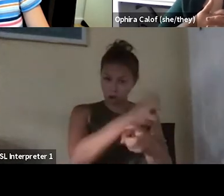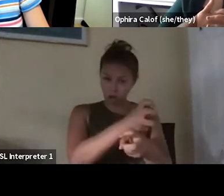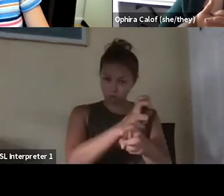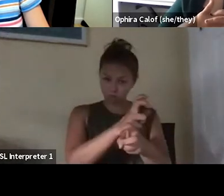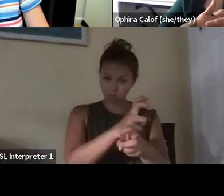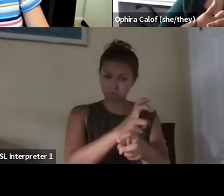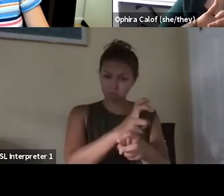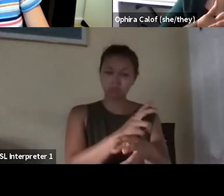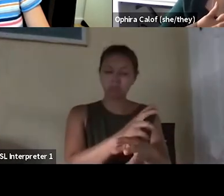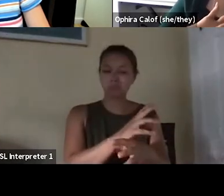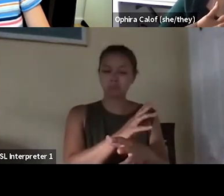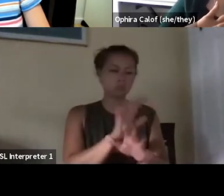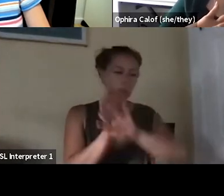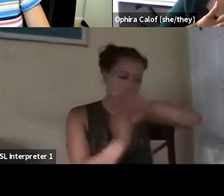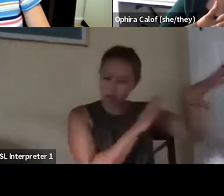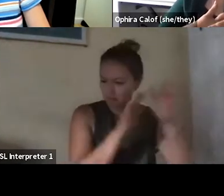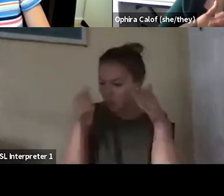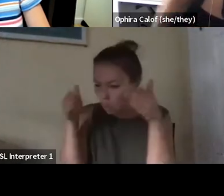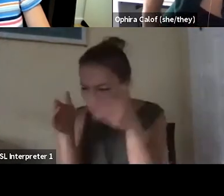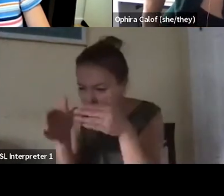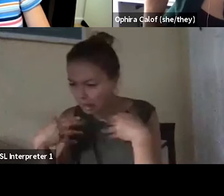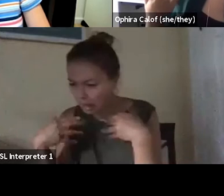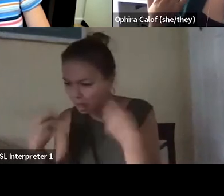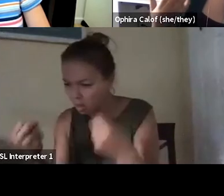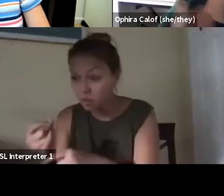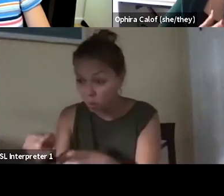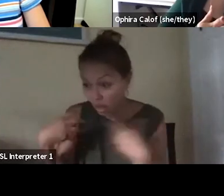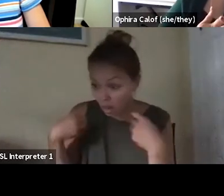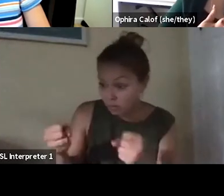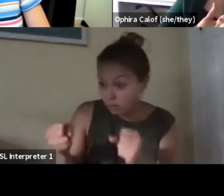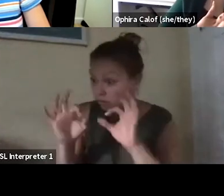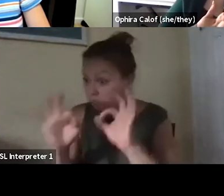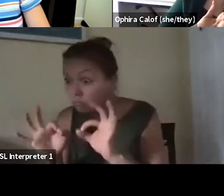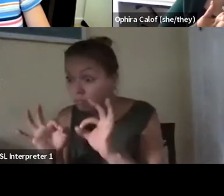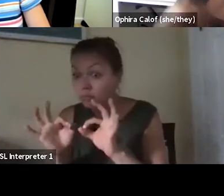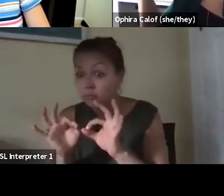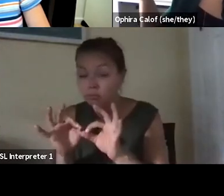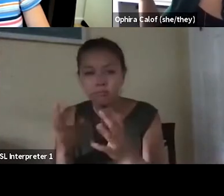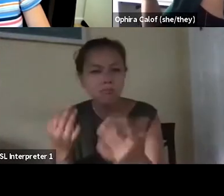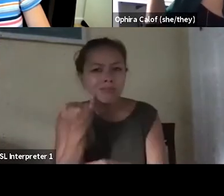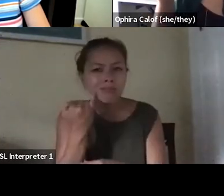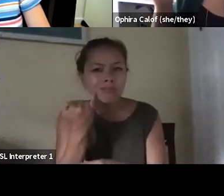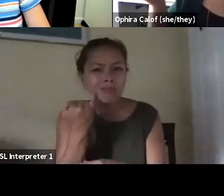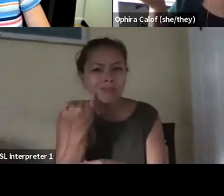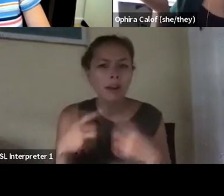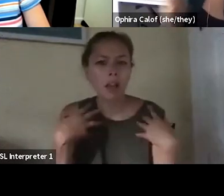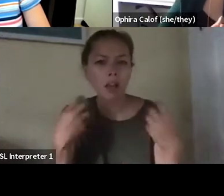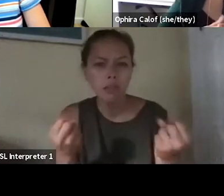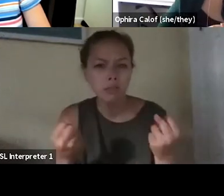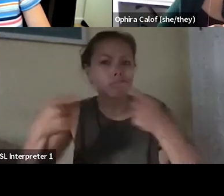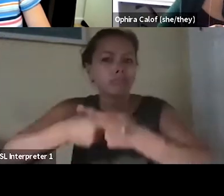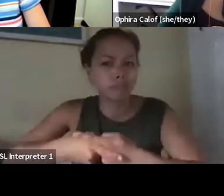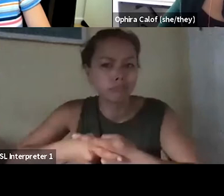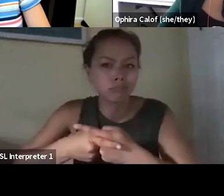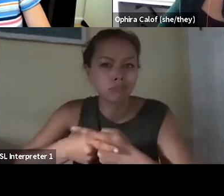idea that, oh, it's okay as long as you're healthy. But what if you're not healthy? You know, what if in fact you live with a chronic